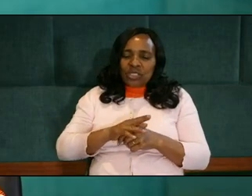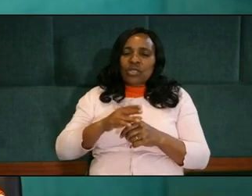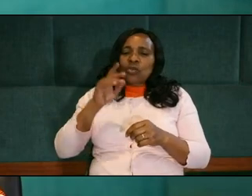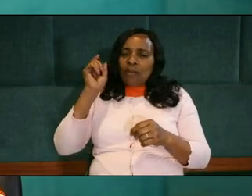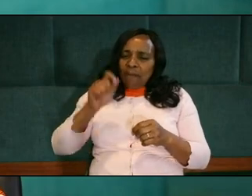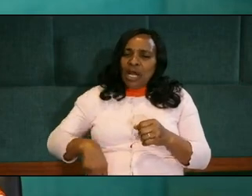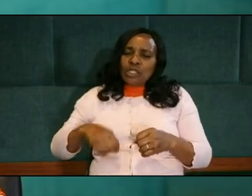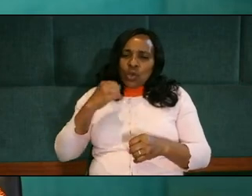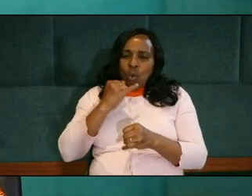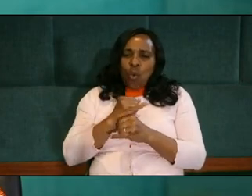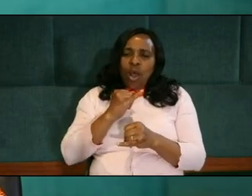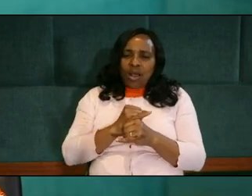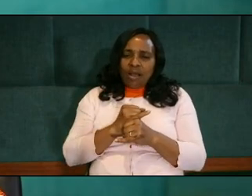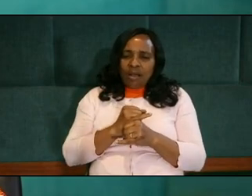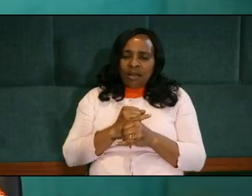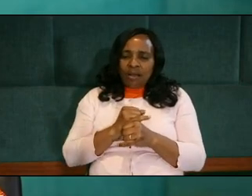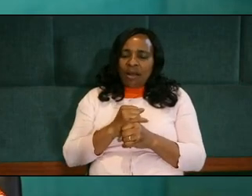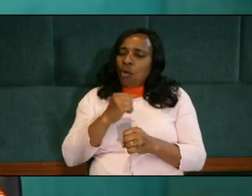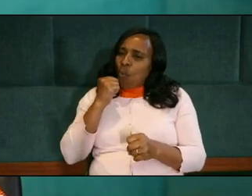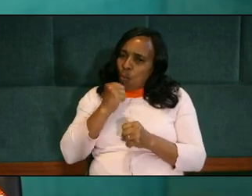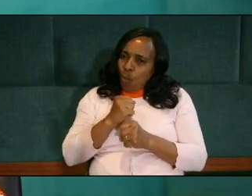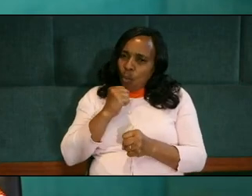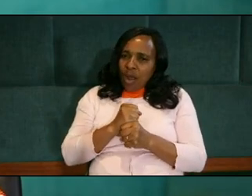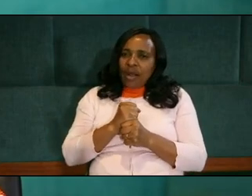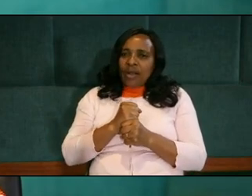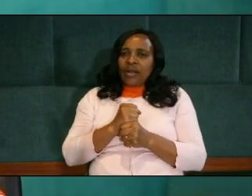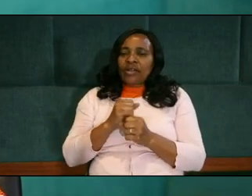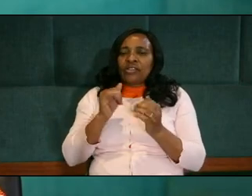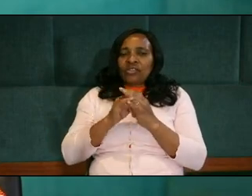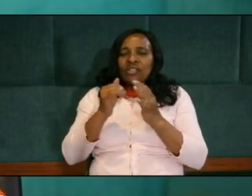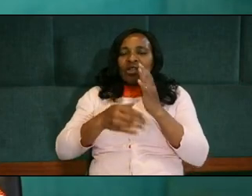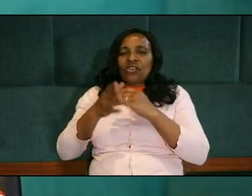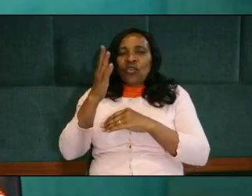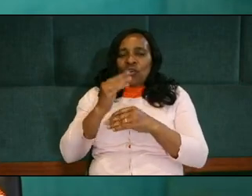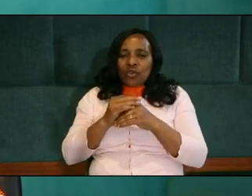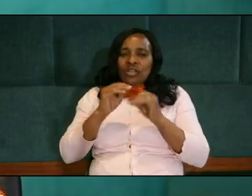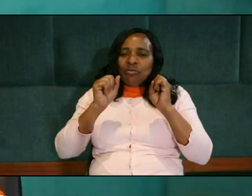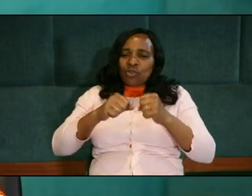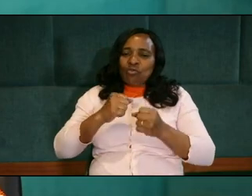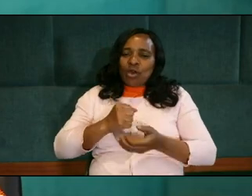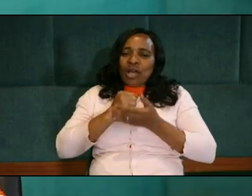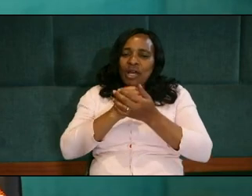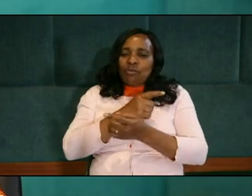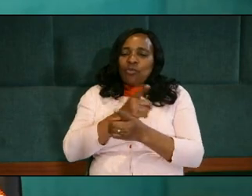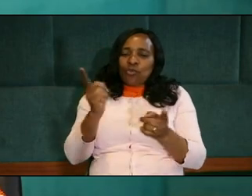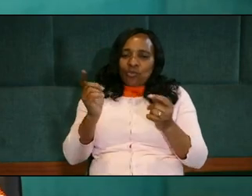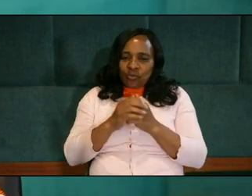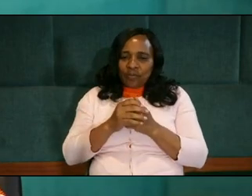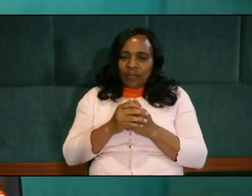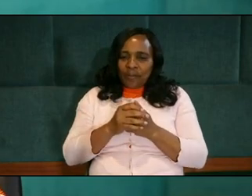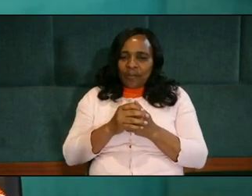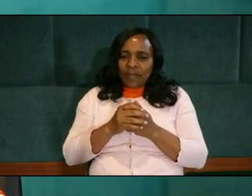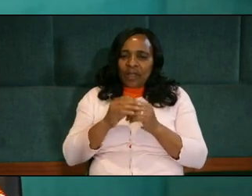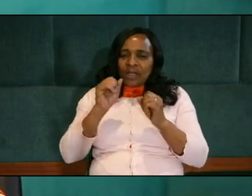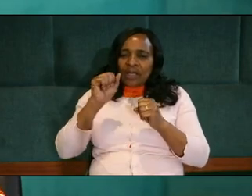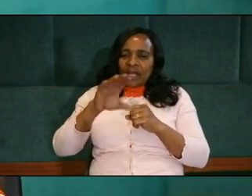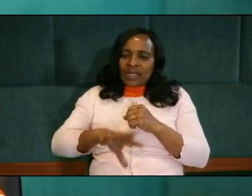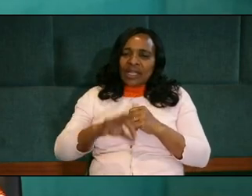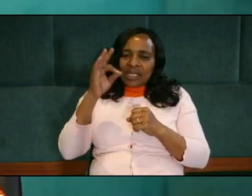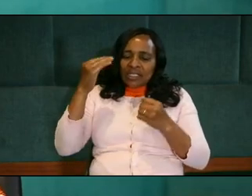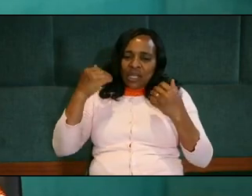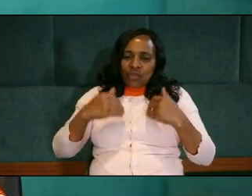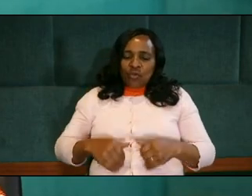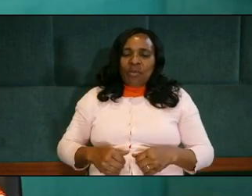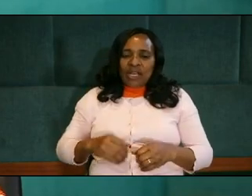work. You need to work so that God can also That's help right. you. Like, it takes human effort